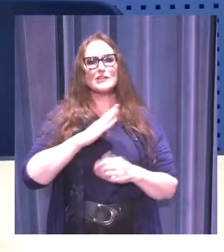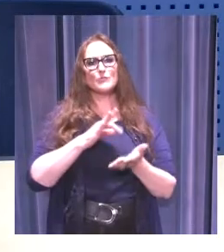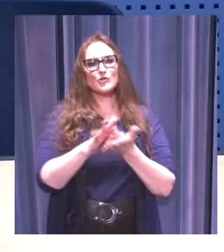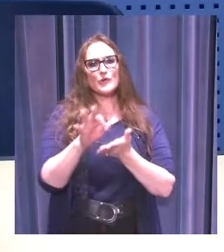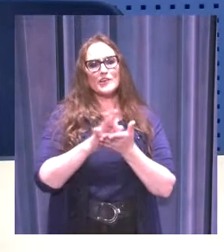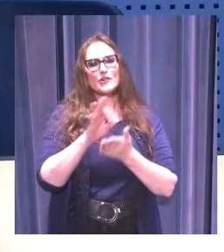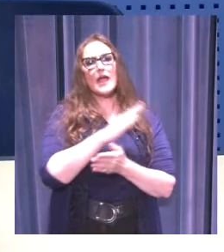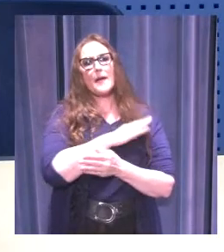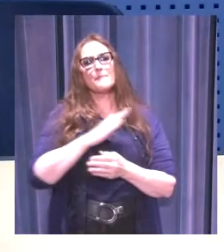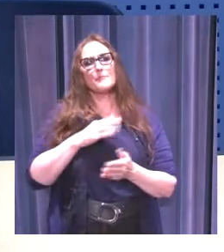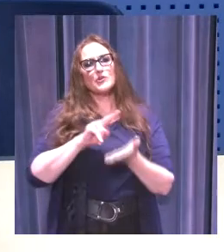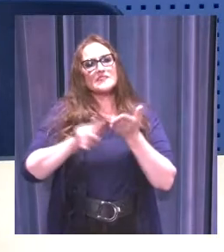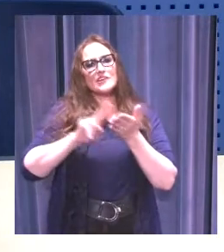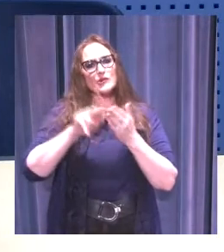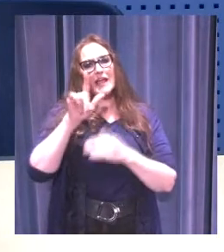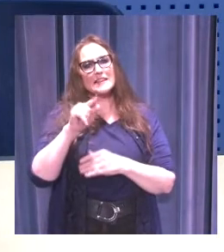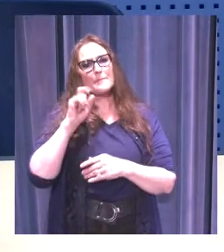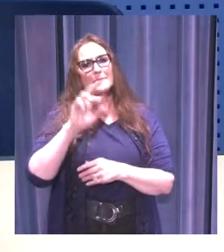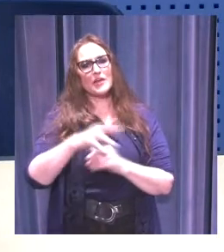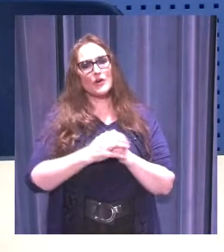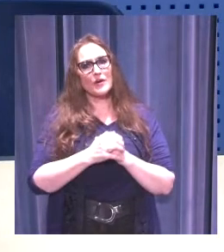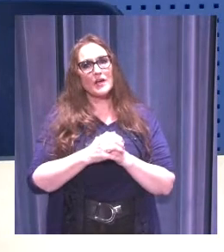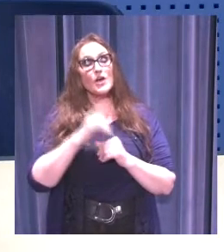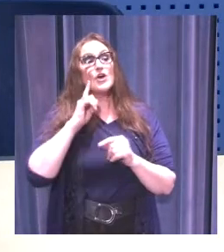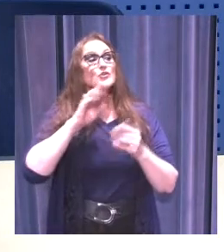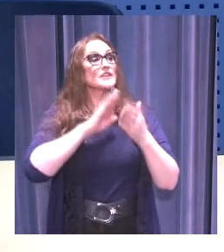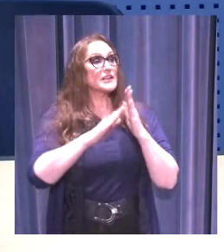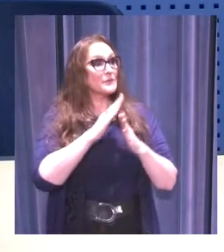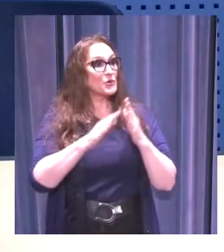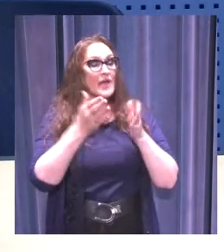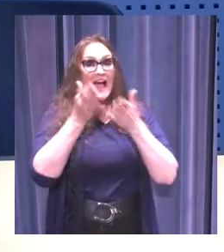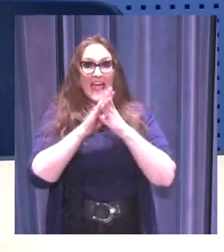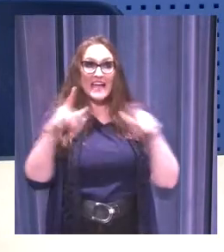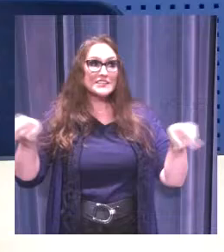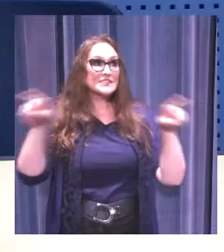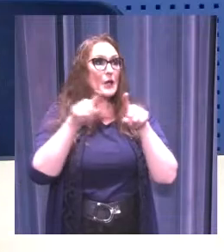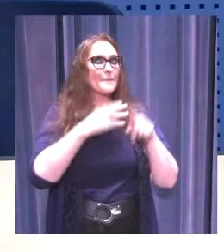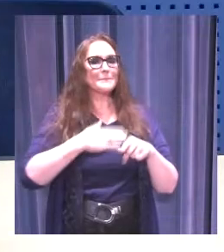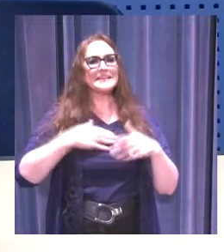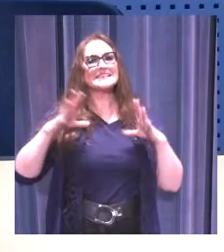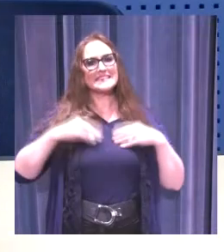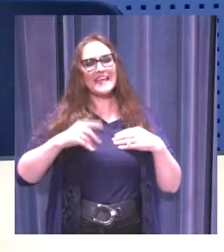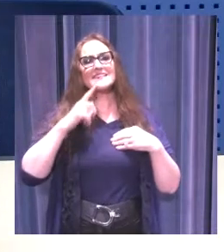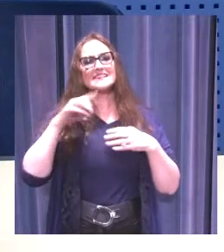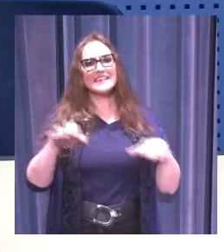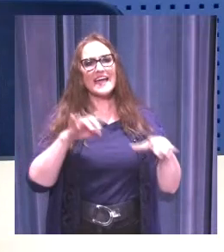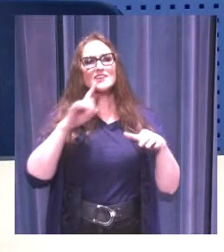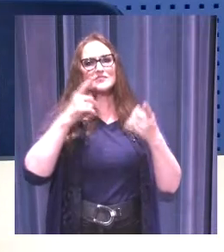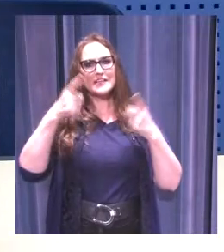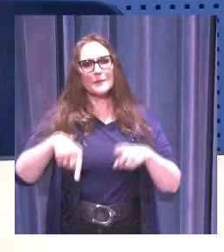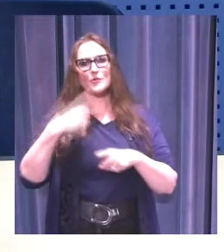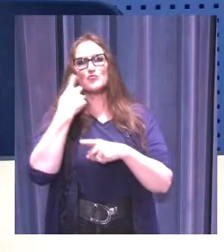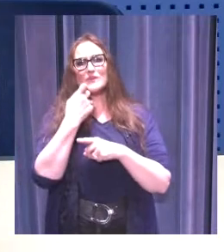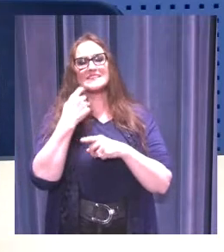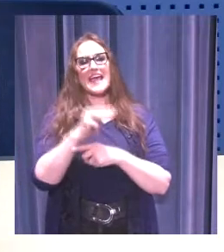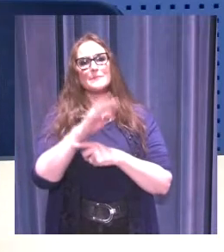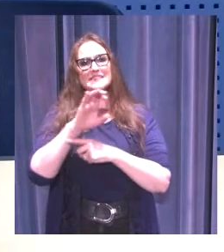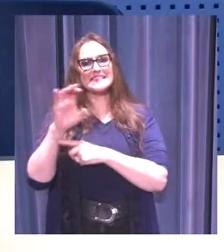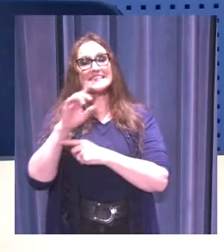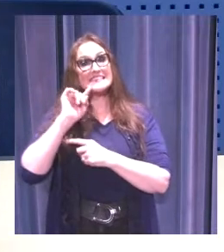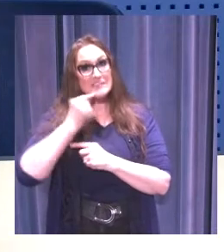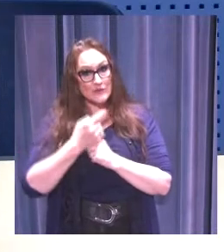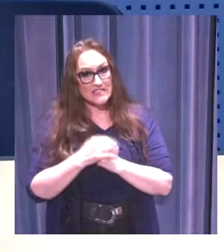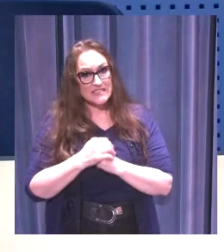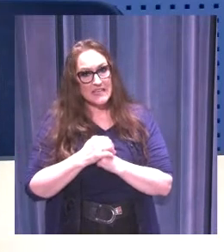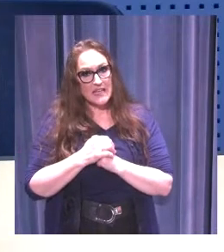and board secretary in the Lapeer area. To the community, I ask that you please take these actions that have taken place recently at MCC